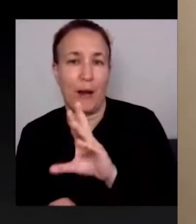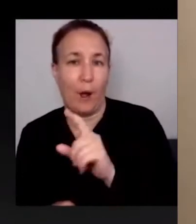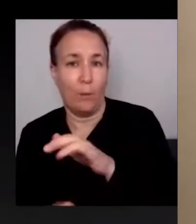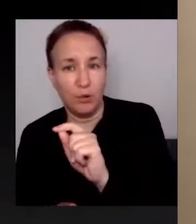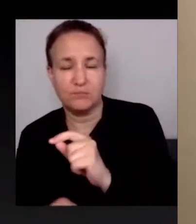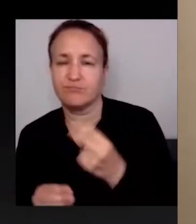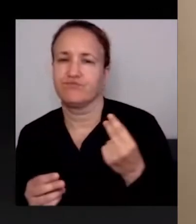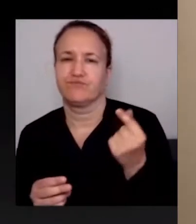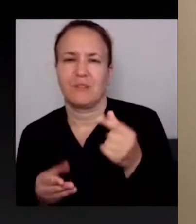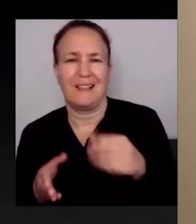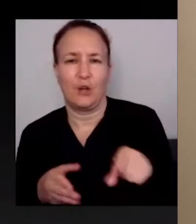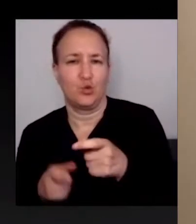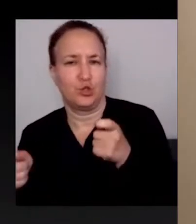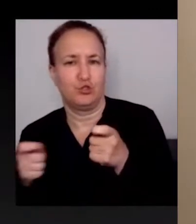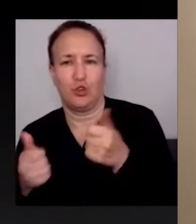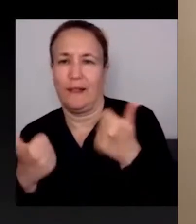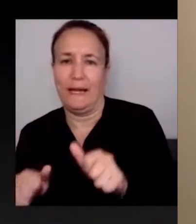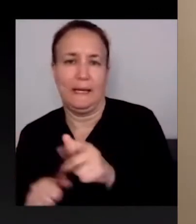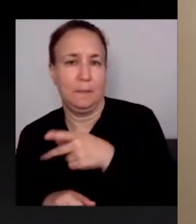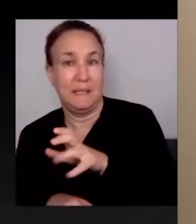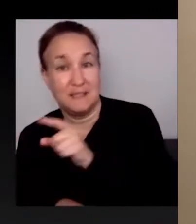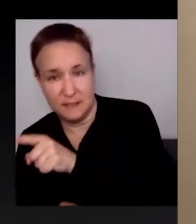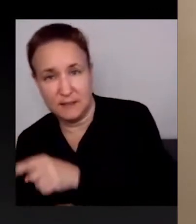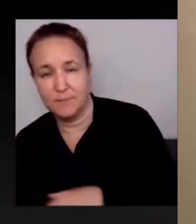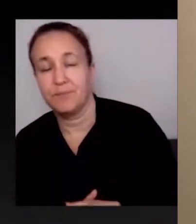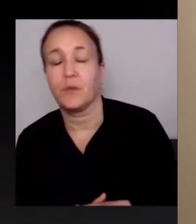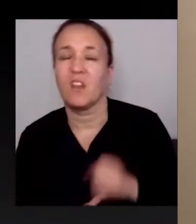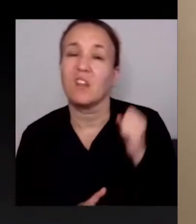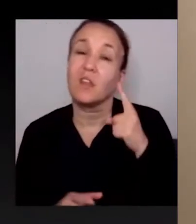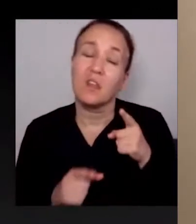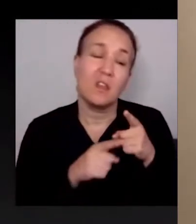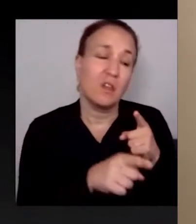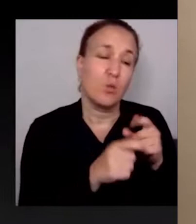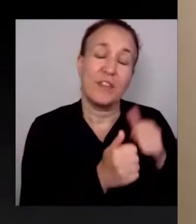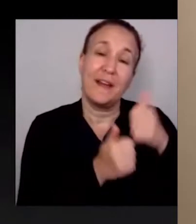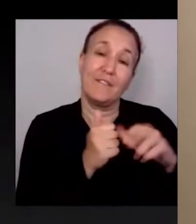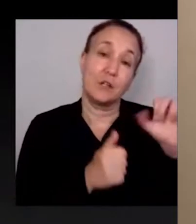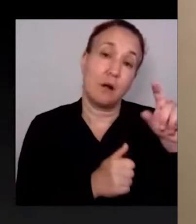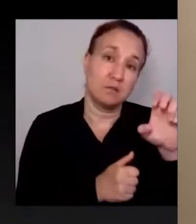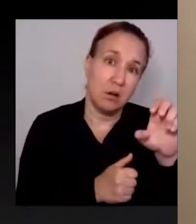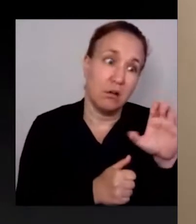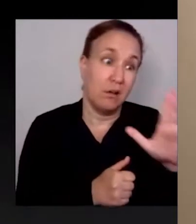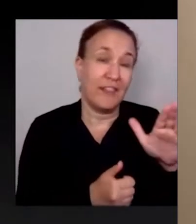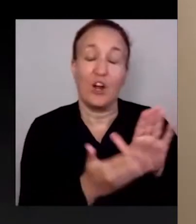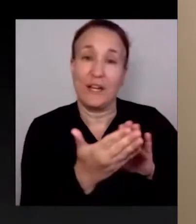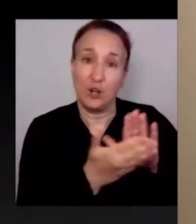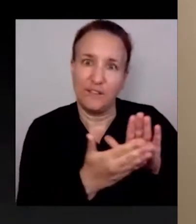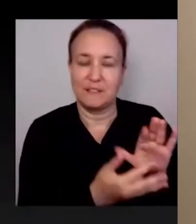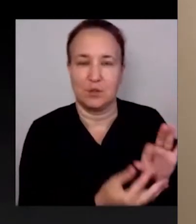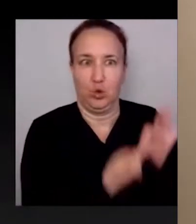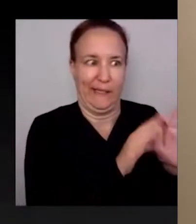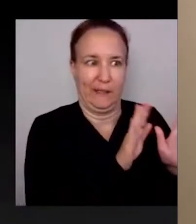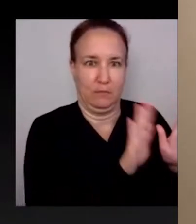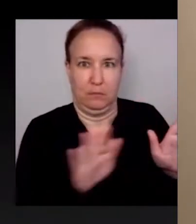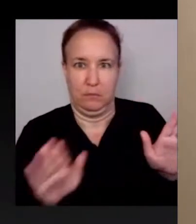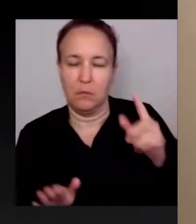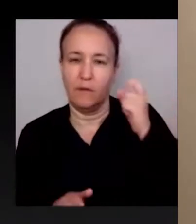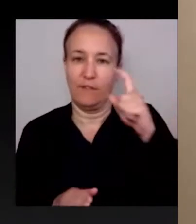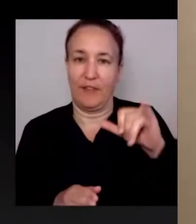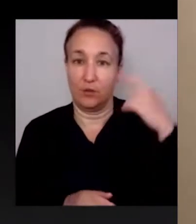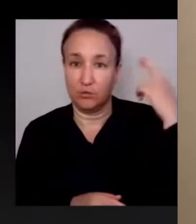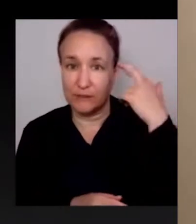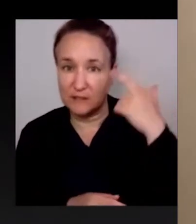you to control any PC, whereas every console had its own unique interface. And for this reason, if you're